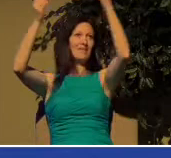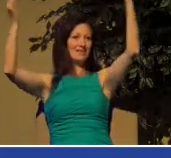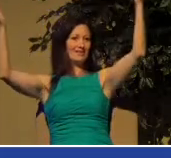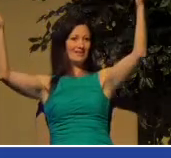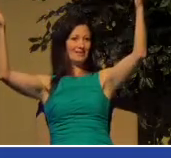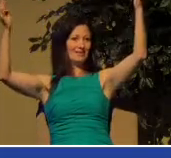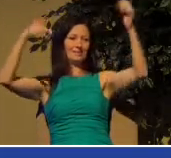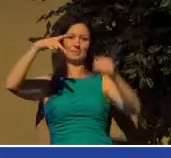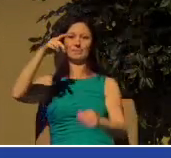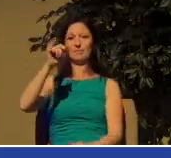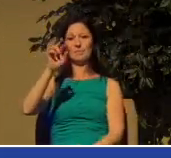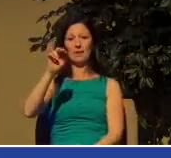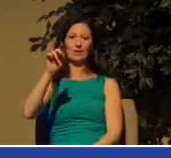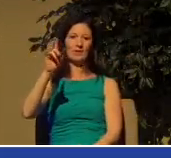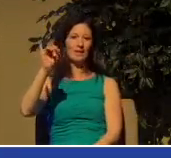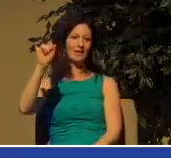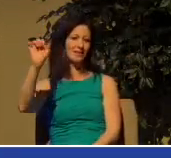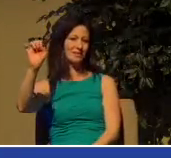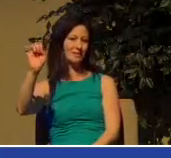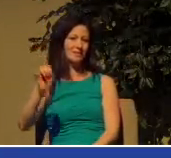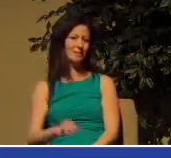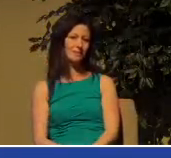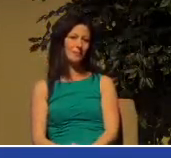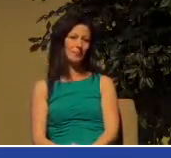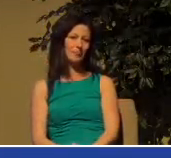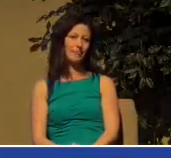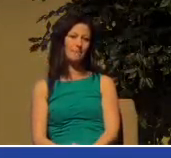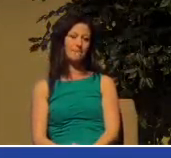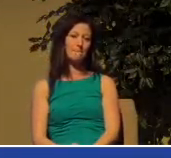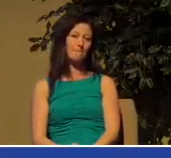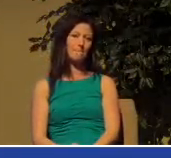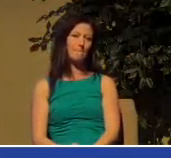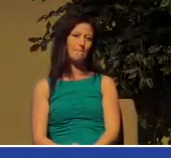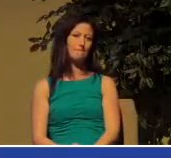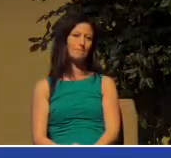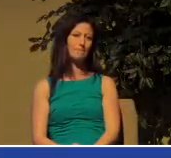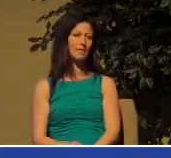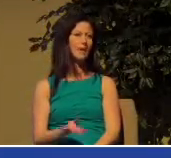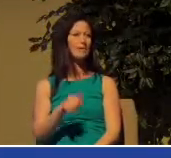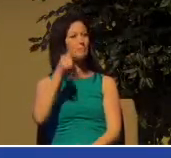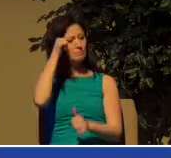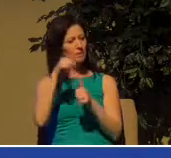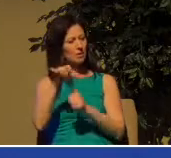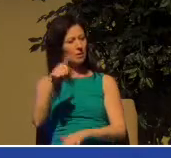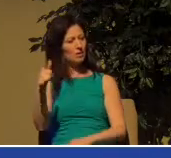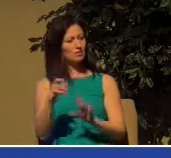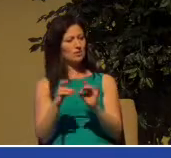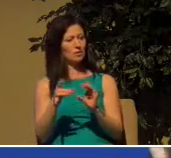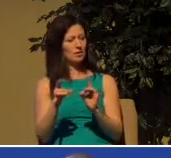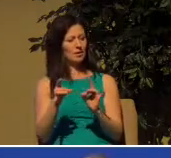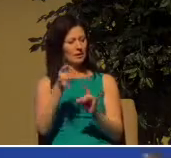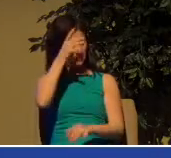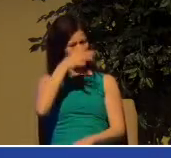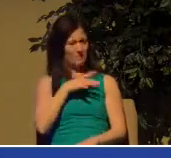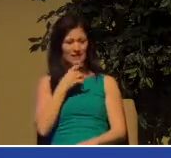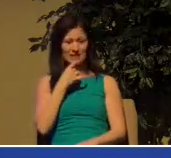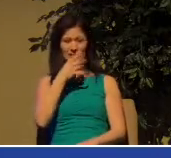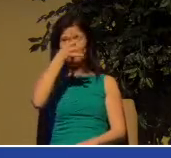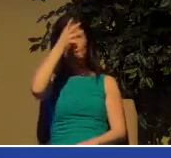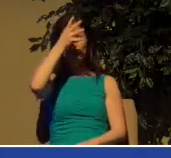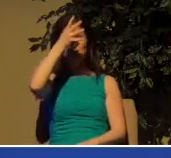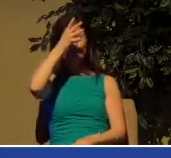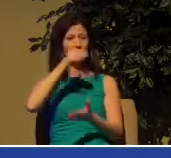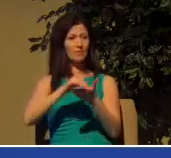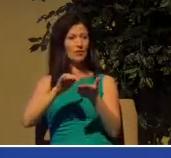of the Christian church, what does he do? Father, forgive them. They don't know what they're doing. But receive